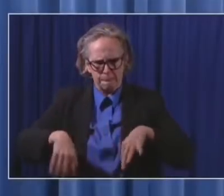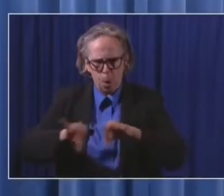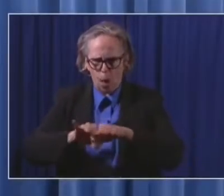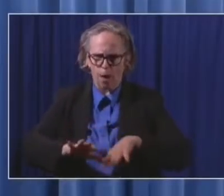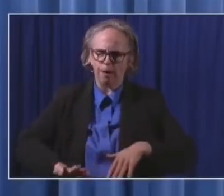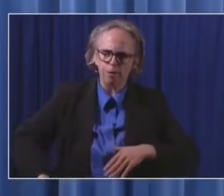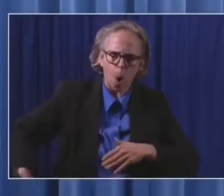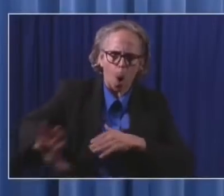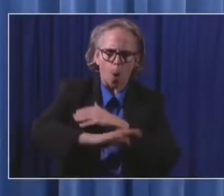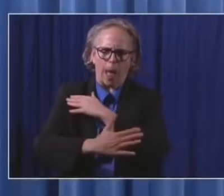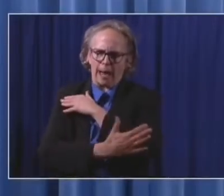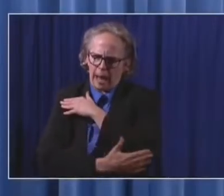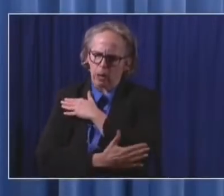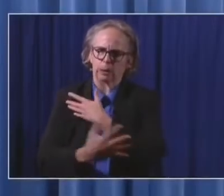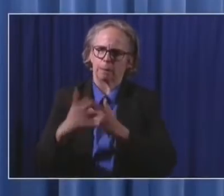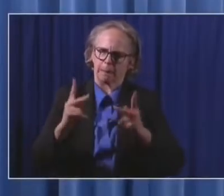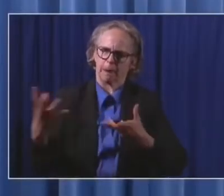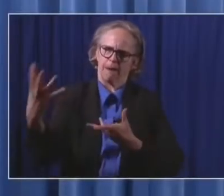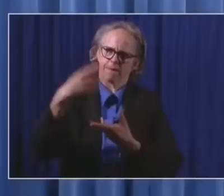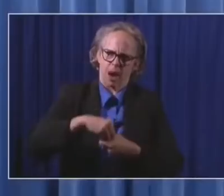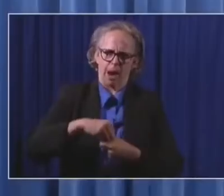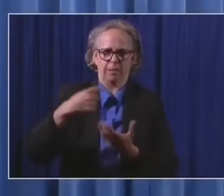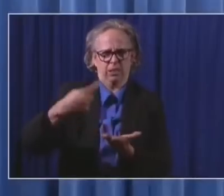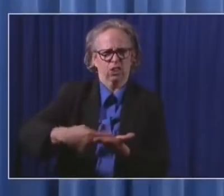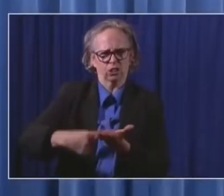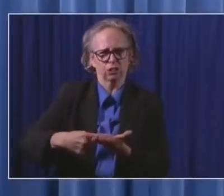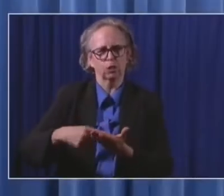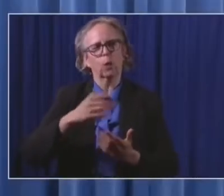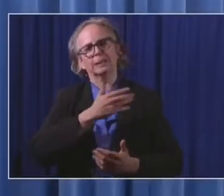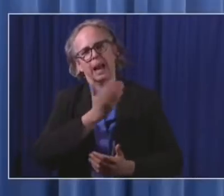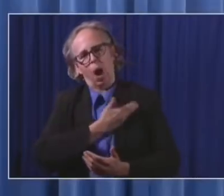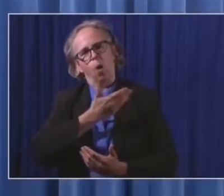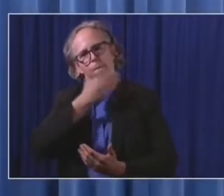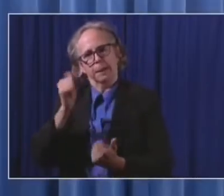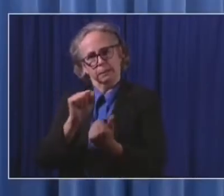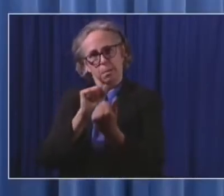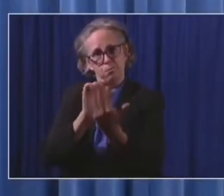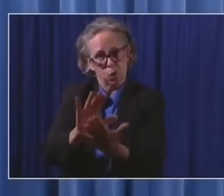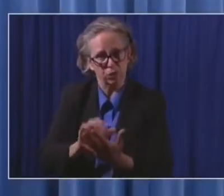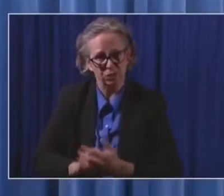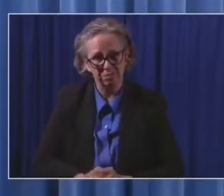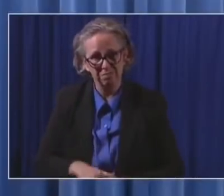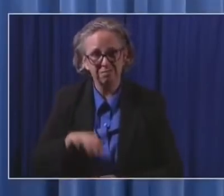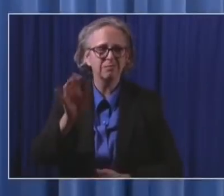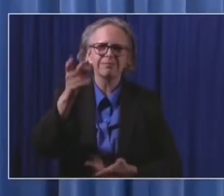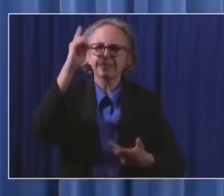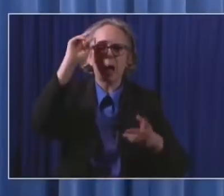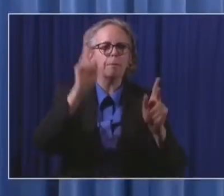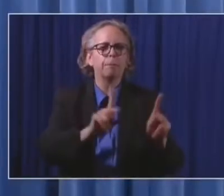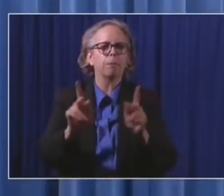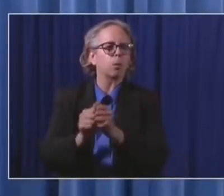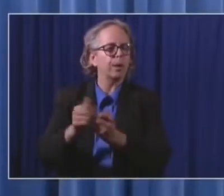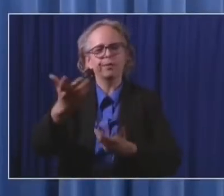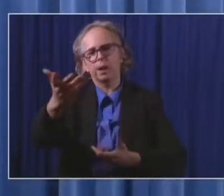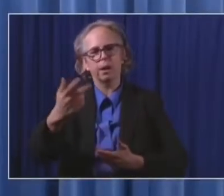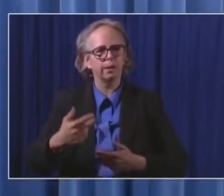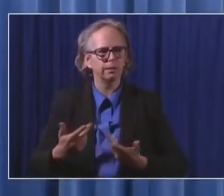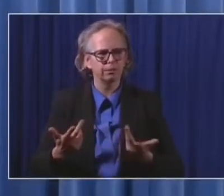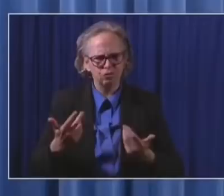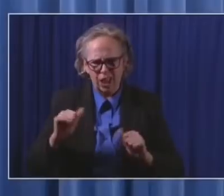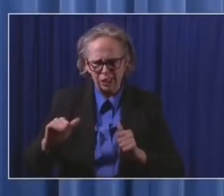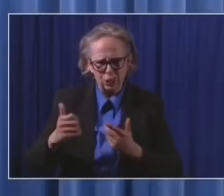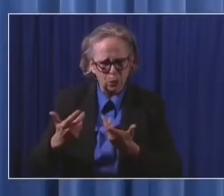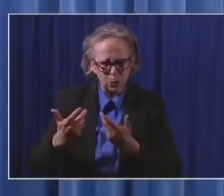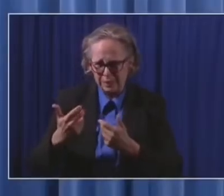the county or you're into a neighboring city or village, and that changes. So it makes sense to